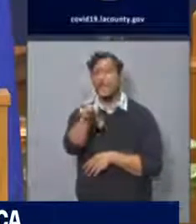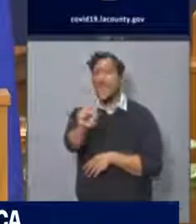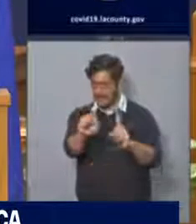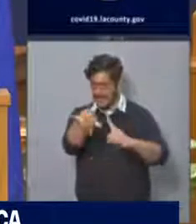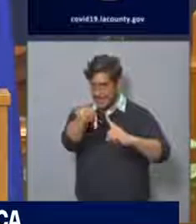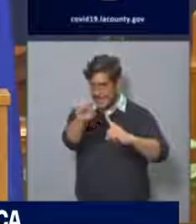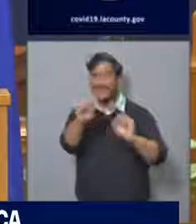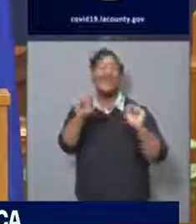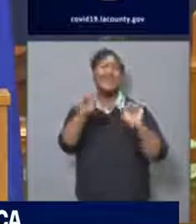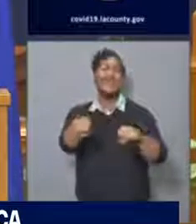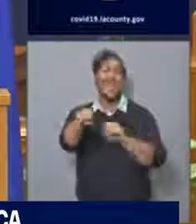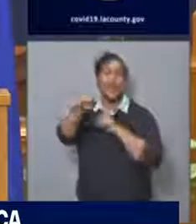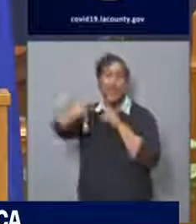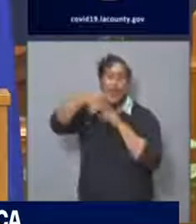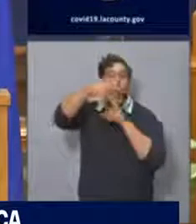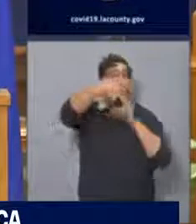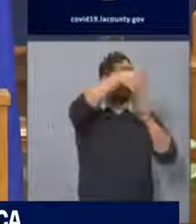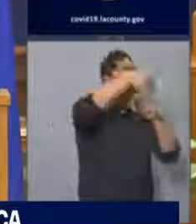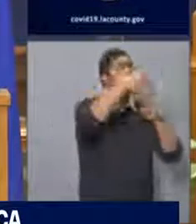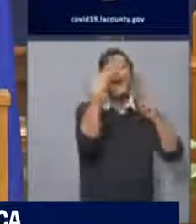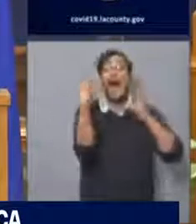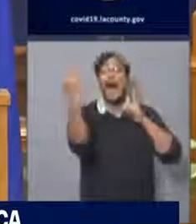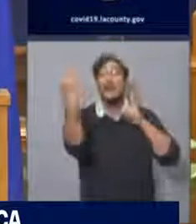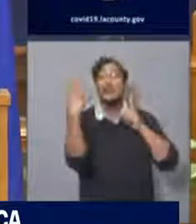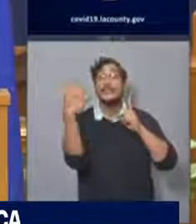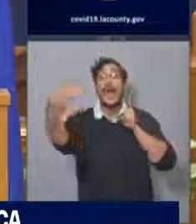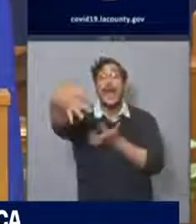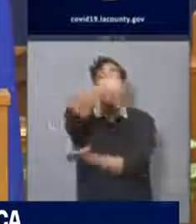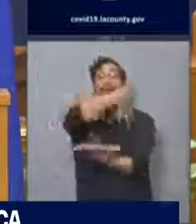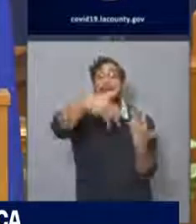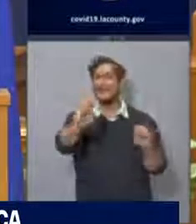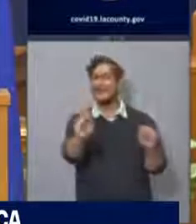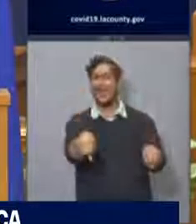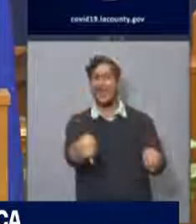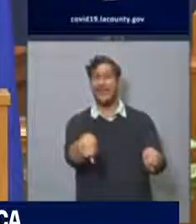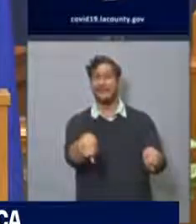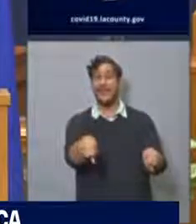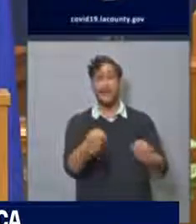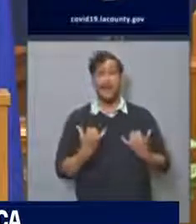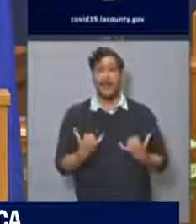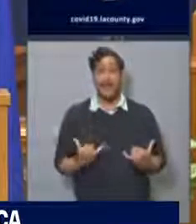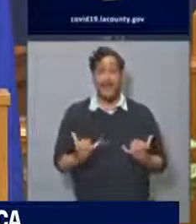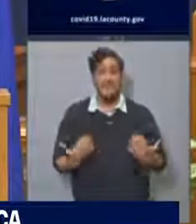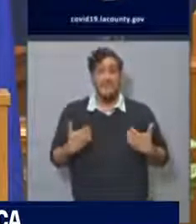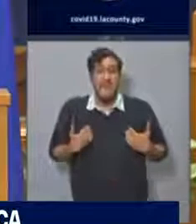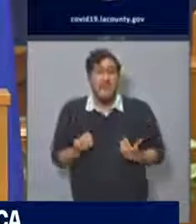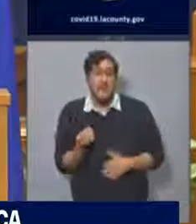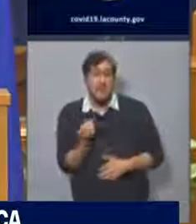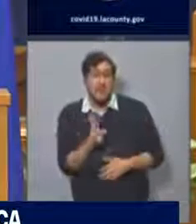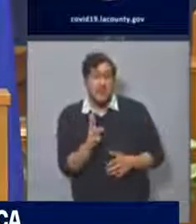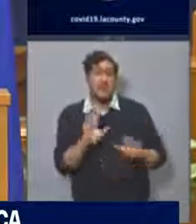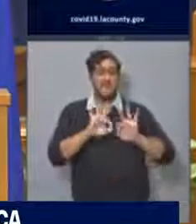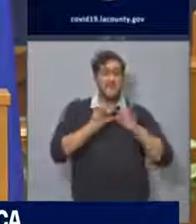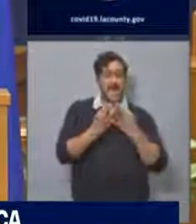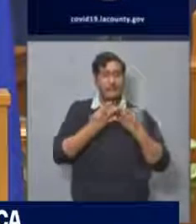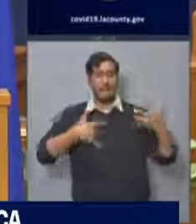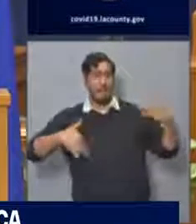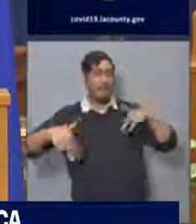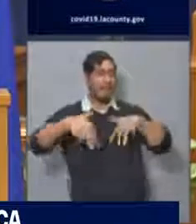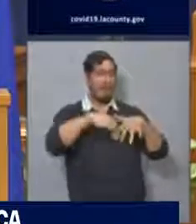outside. Clearly, there have been a number of family gatherings and social events that people have held outside, 100%